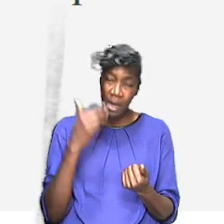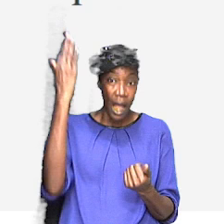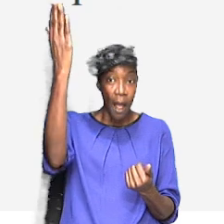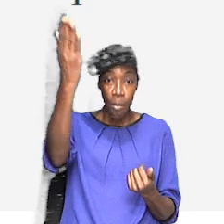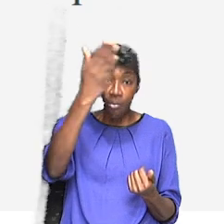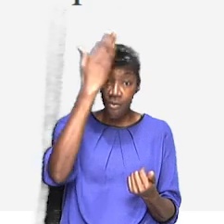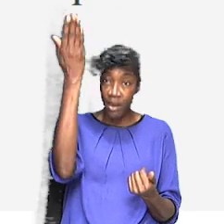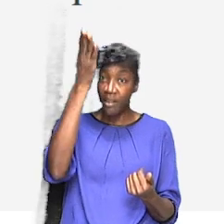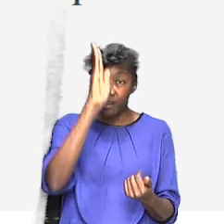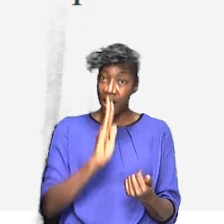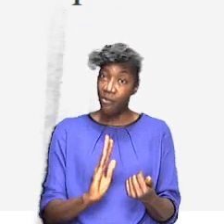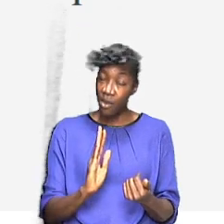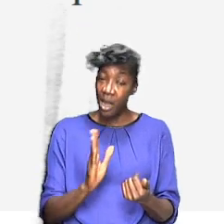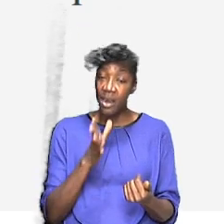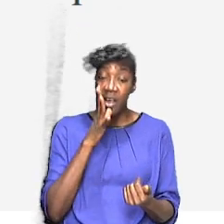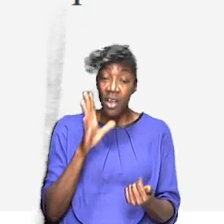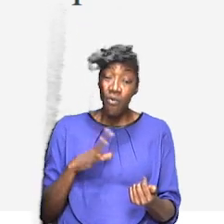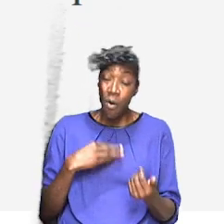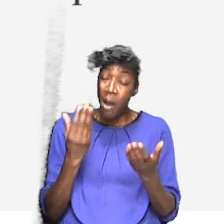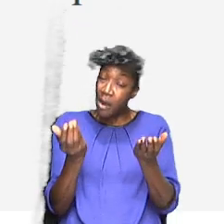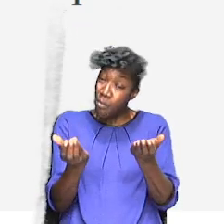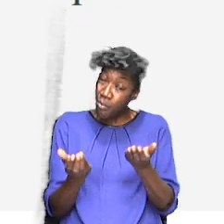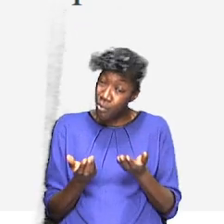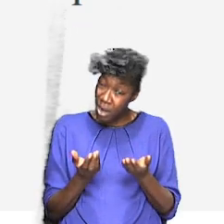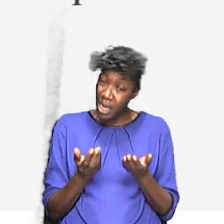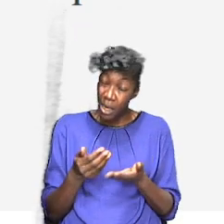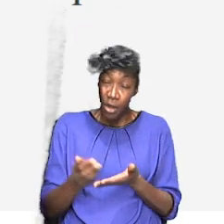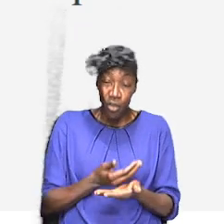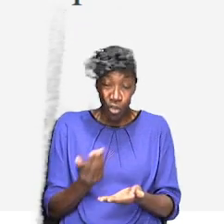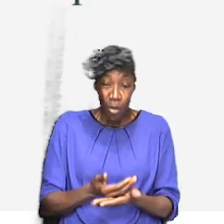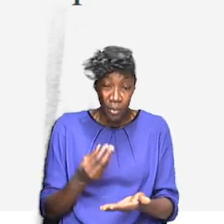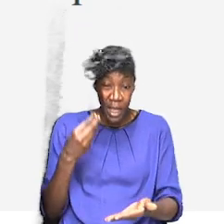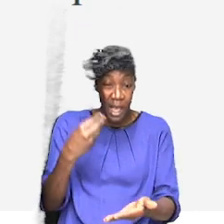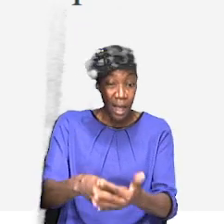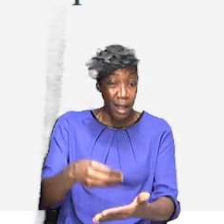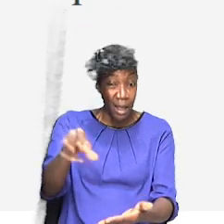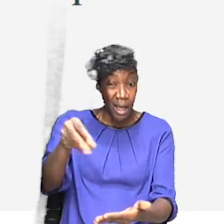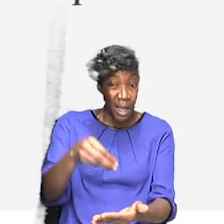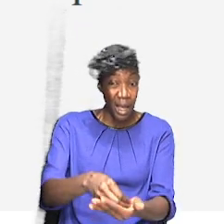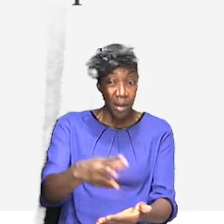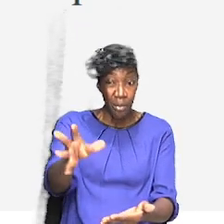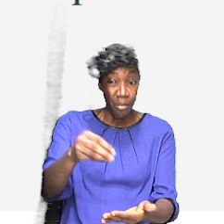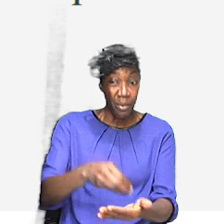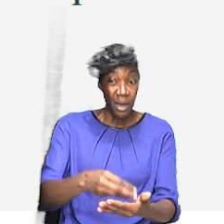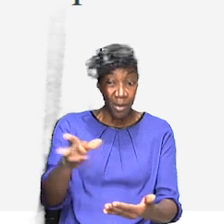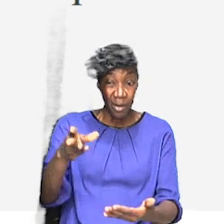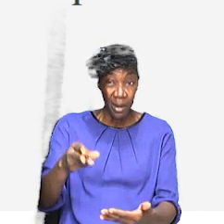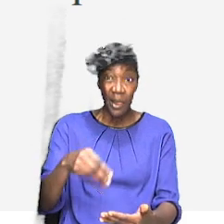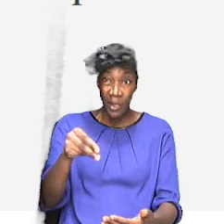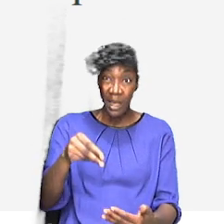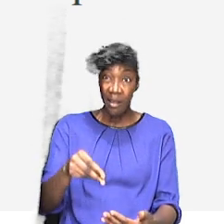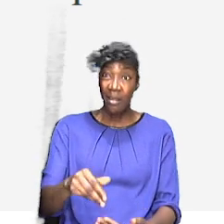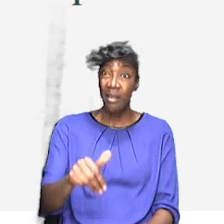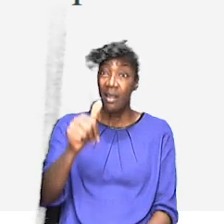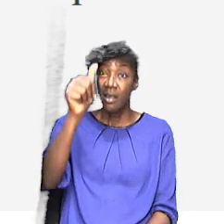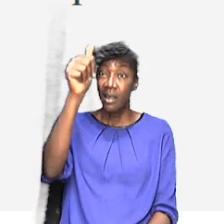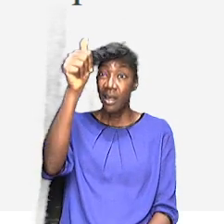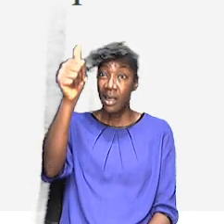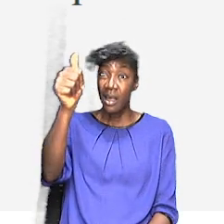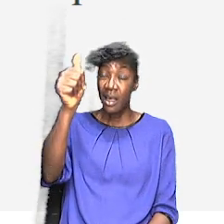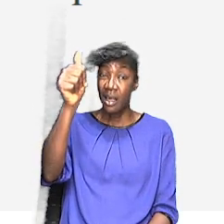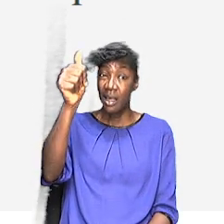woman, she brought something that was very valuable to her. Amen. And you see this word alabaster, it comes from